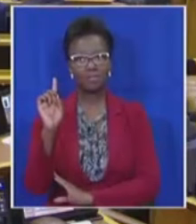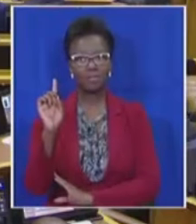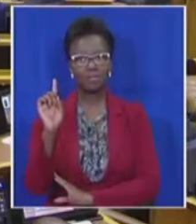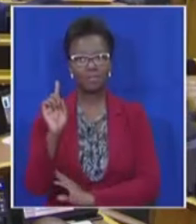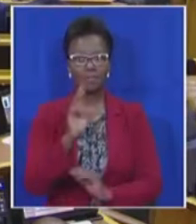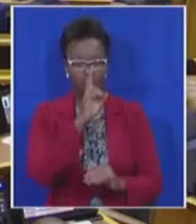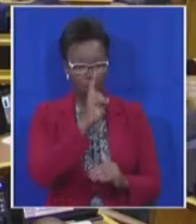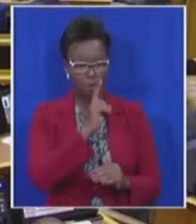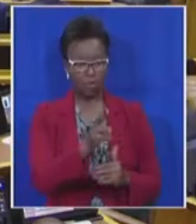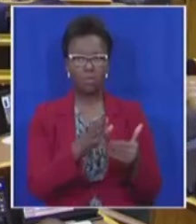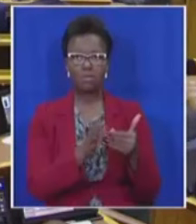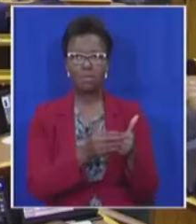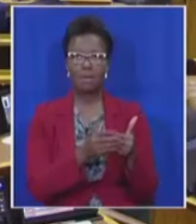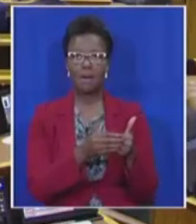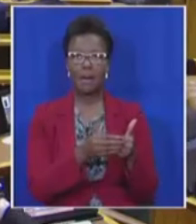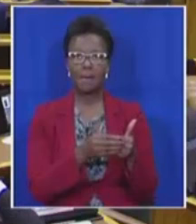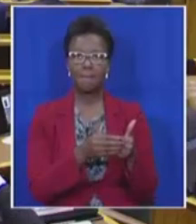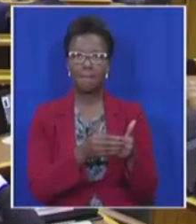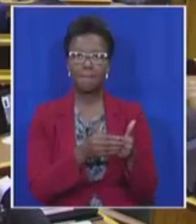Honourable Member.